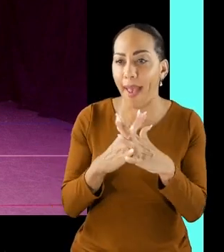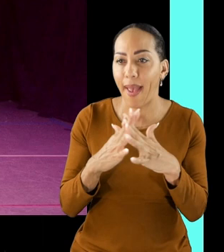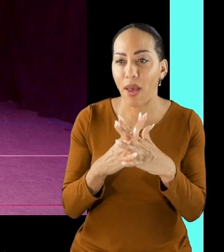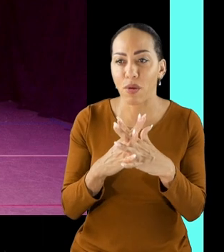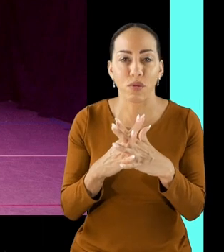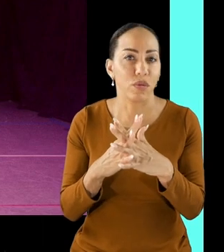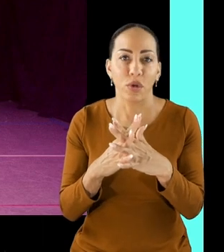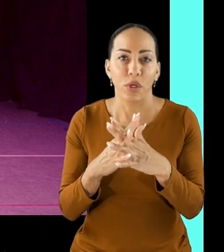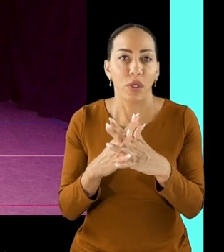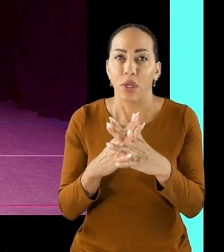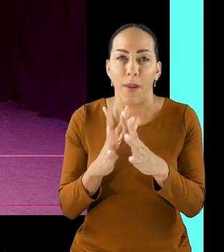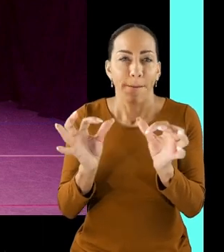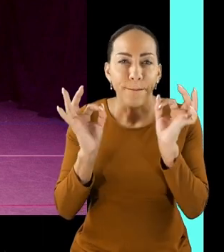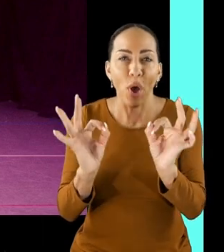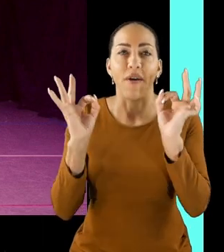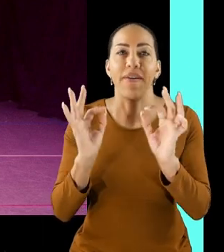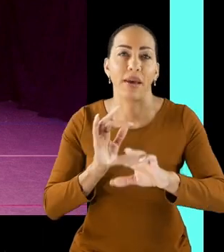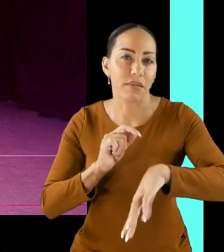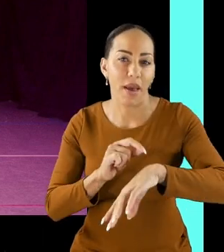such tight timing